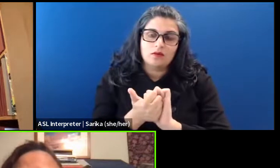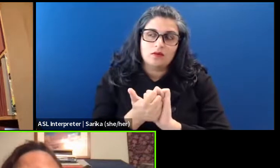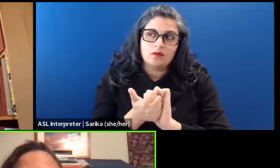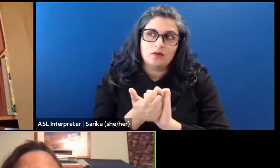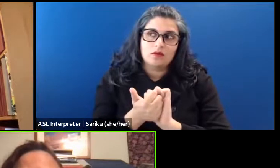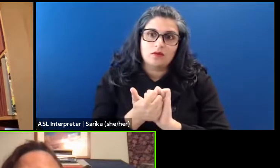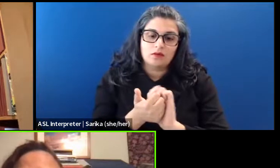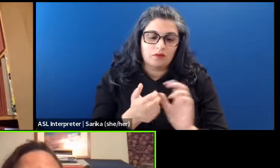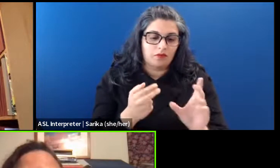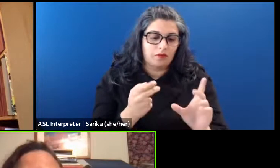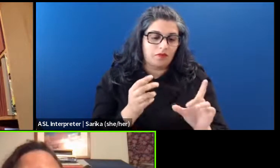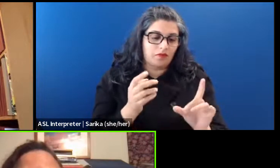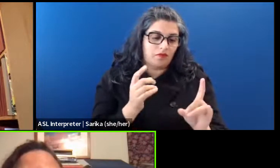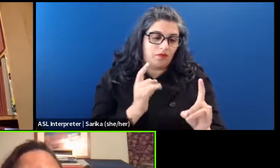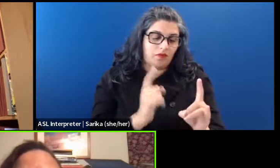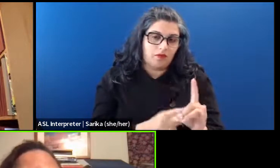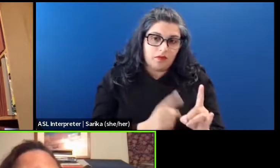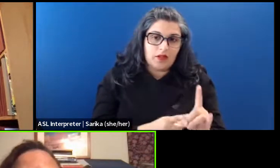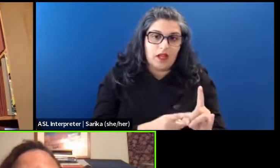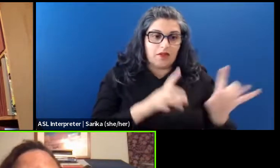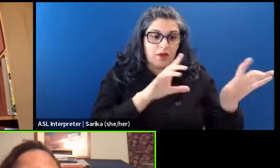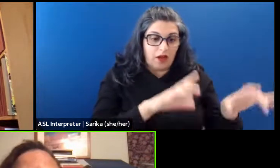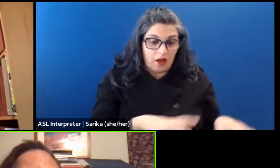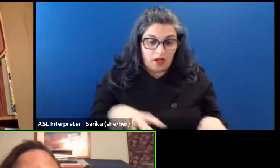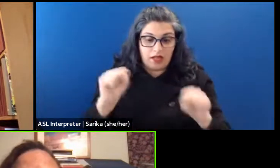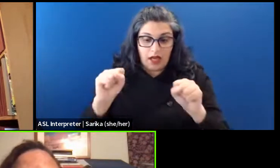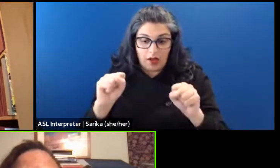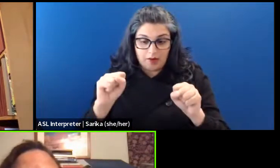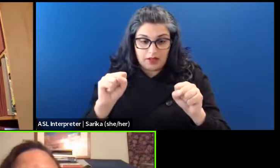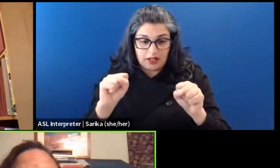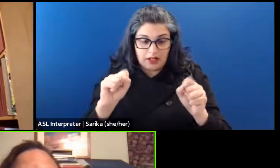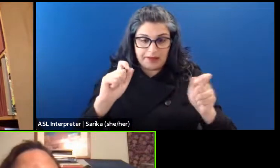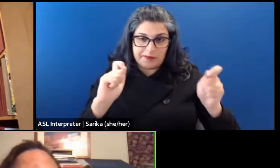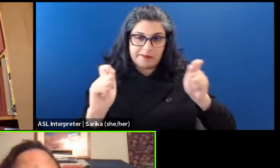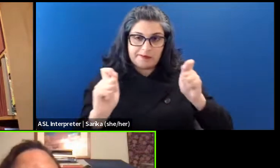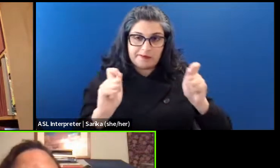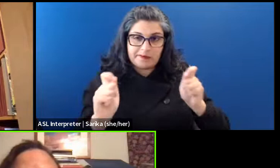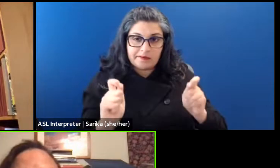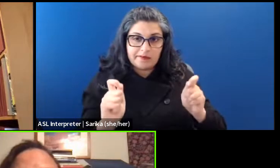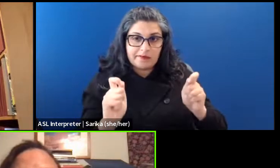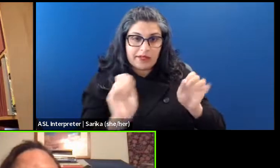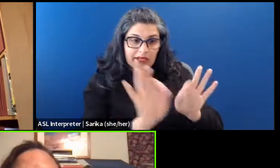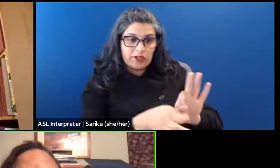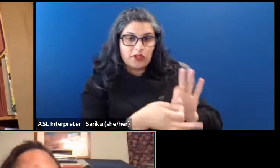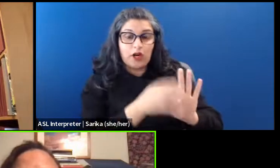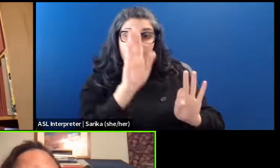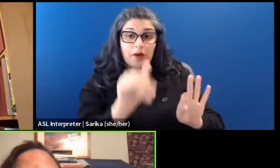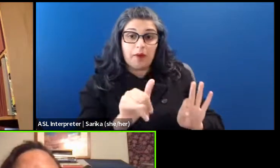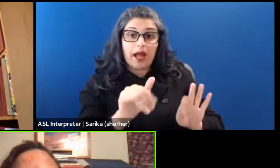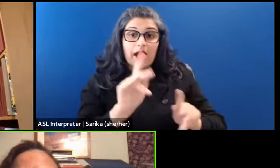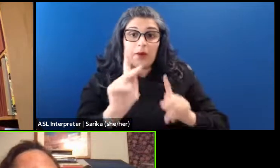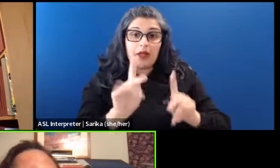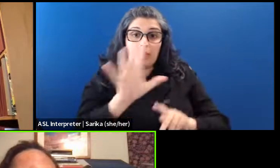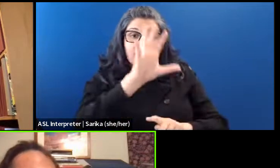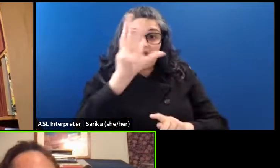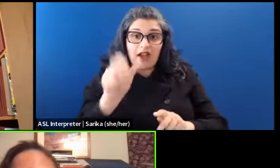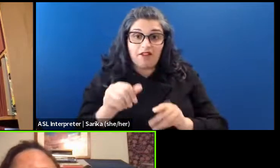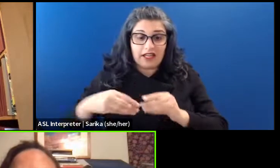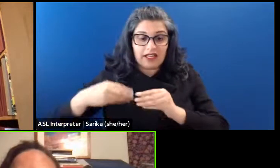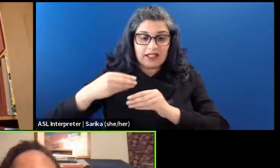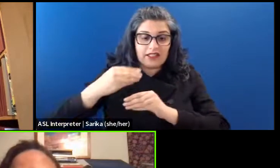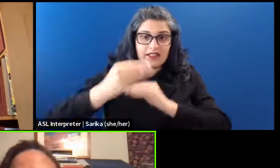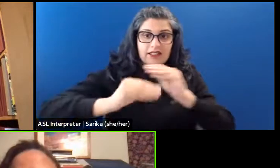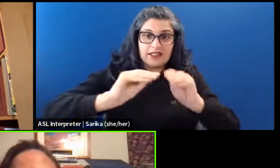adopted and adapted and interpreted by people of African descent in this country